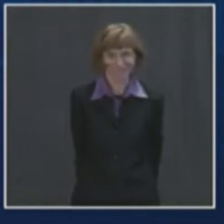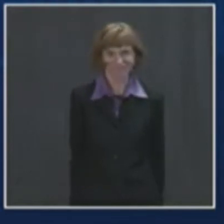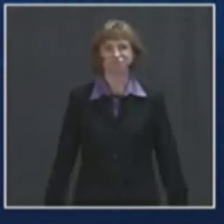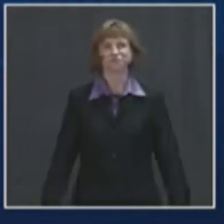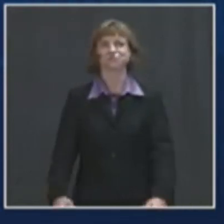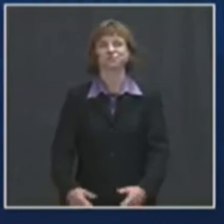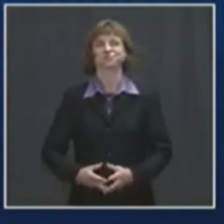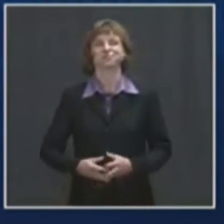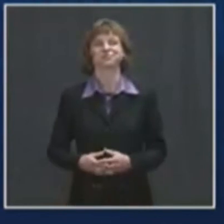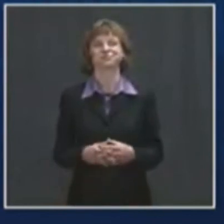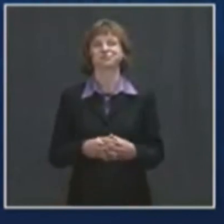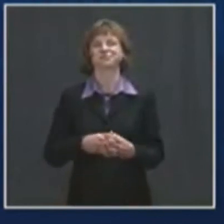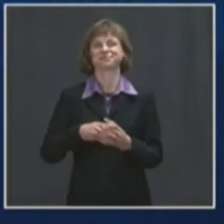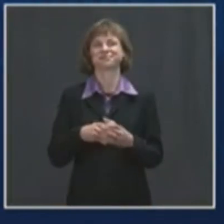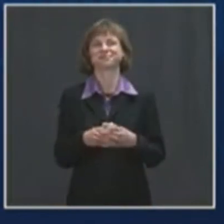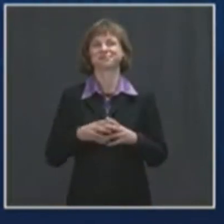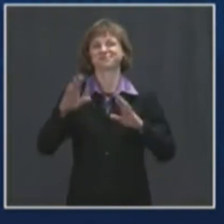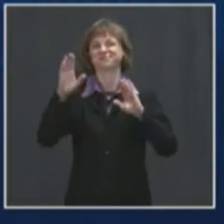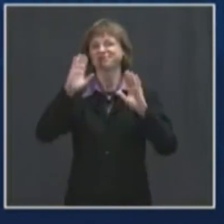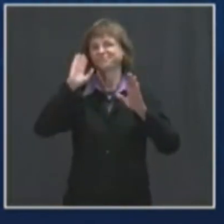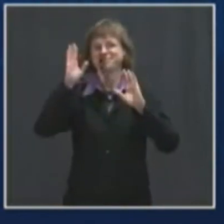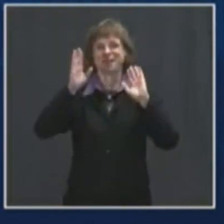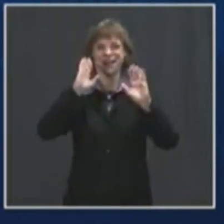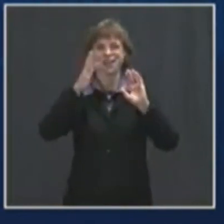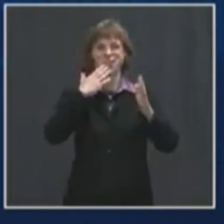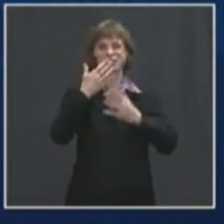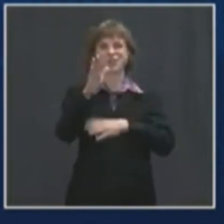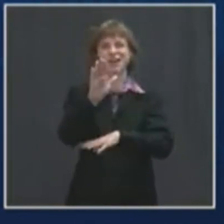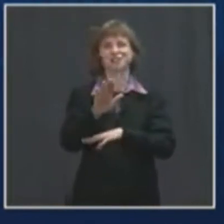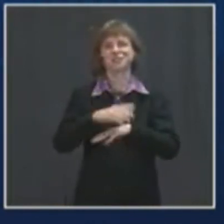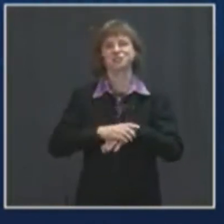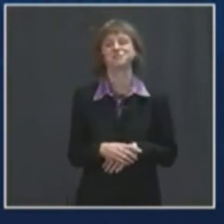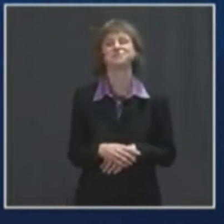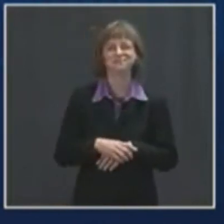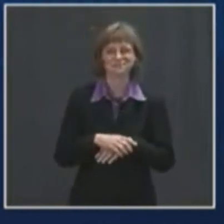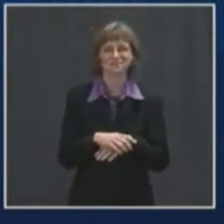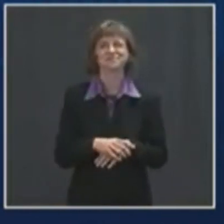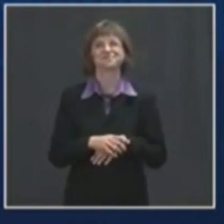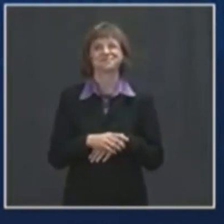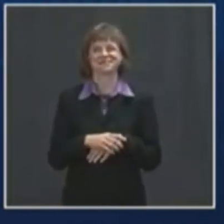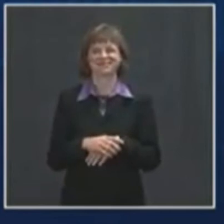Hi, everyone. Hello, good afternoon. Good afternoon.